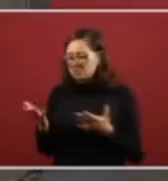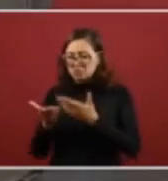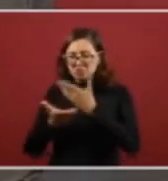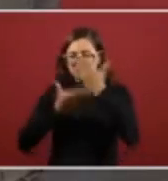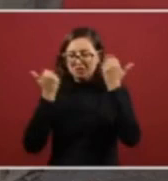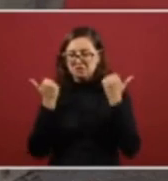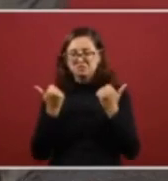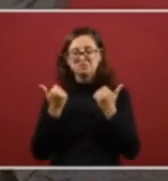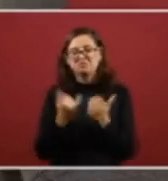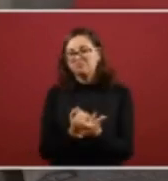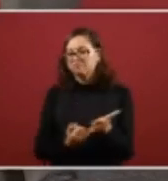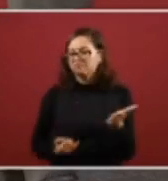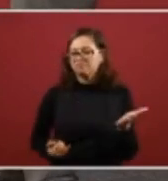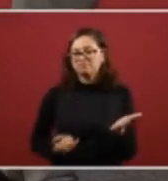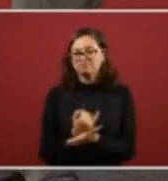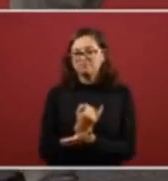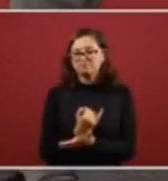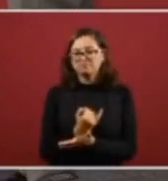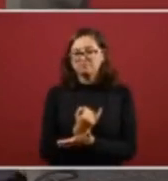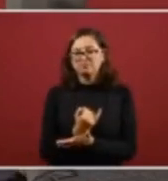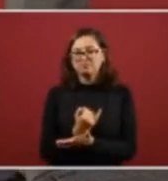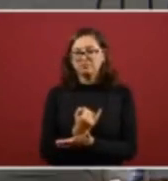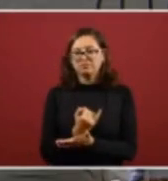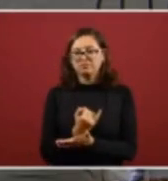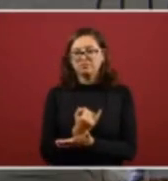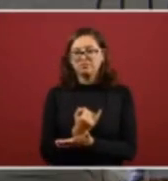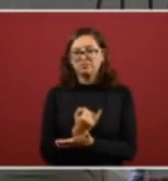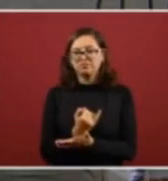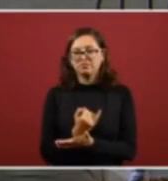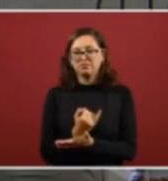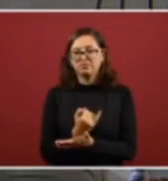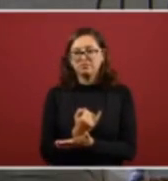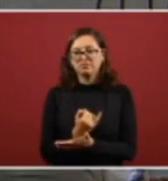Once they find it, then they made the decision